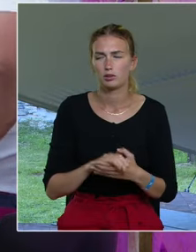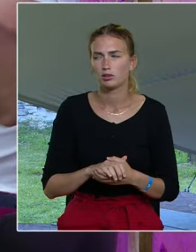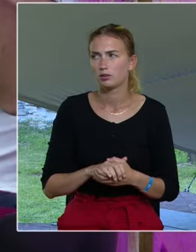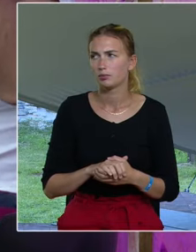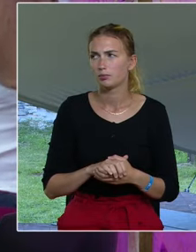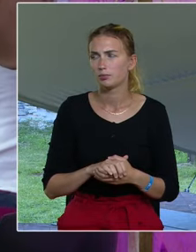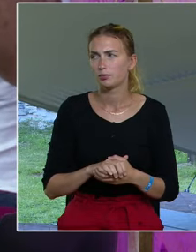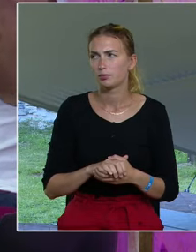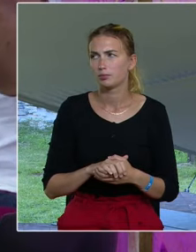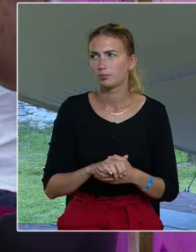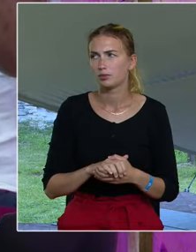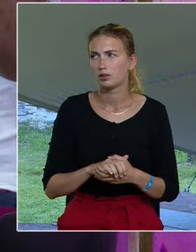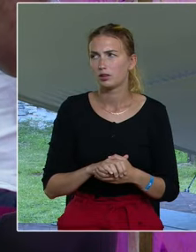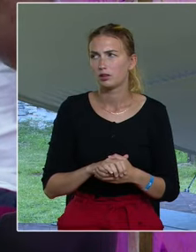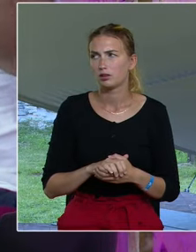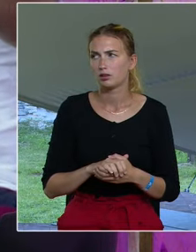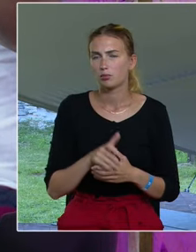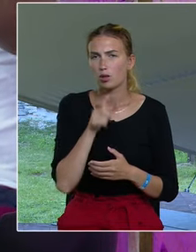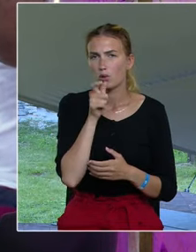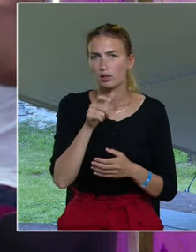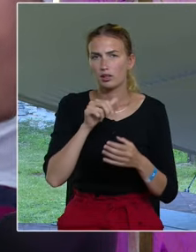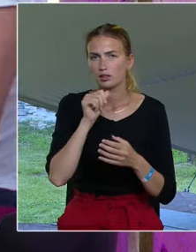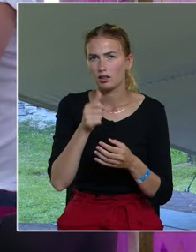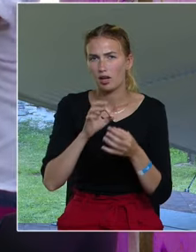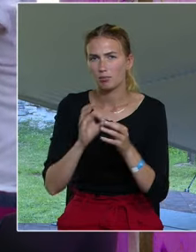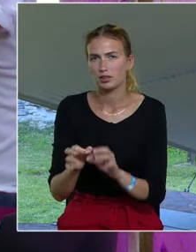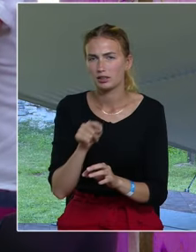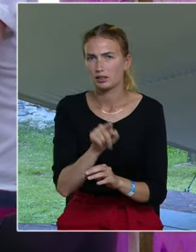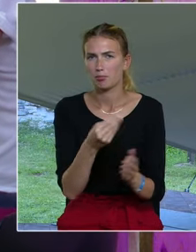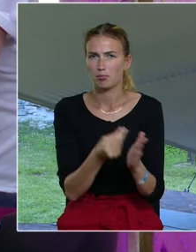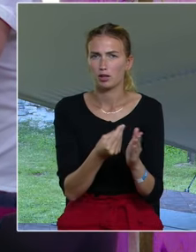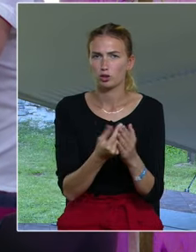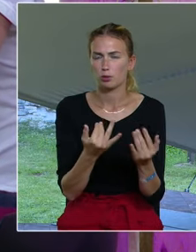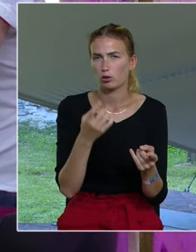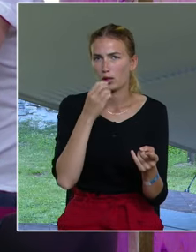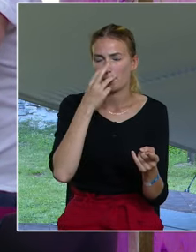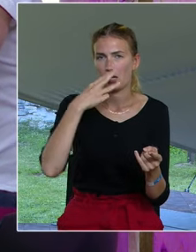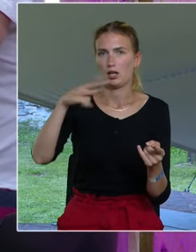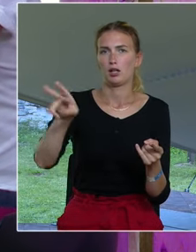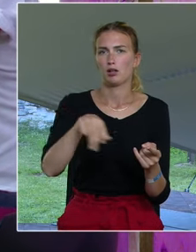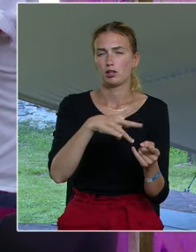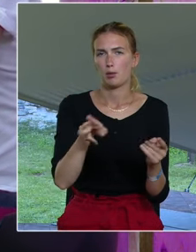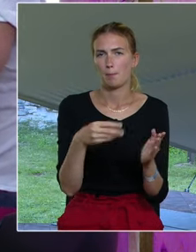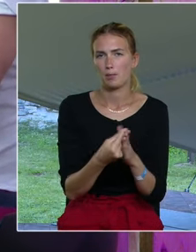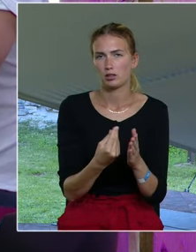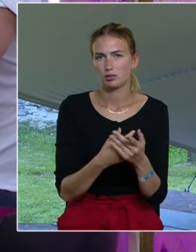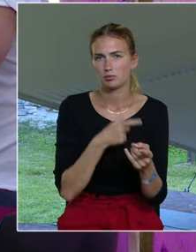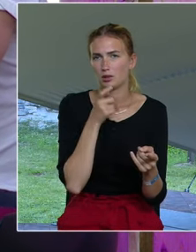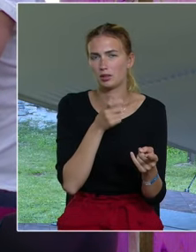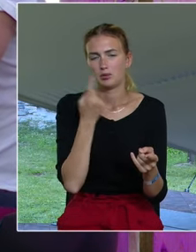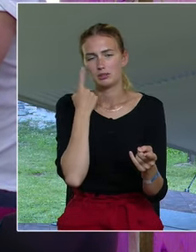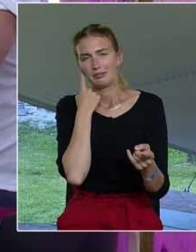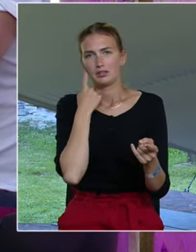was... millions. I can't say exactly how much it was, but it was into millions. And we were like, that's like, you know, great. But we